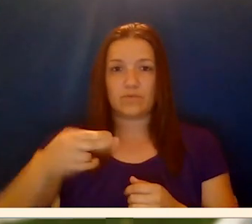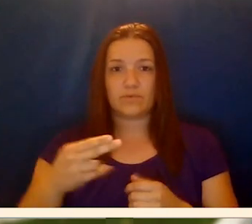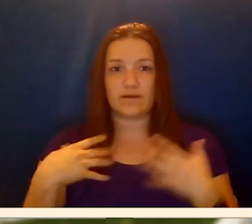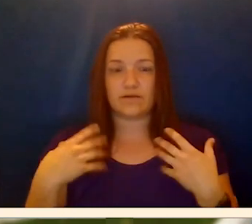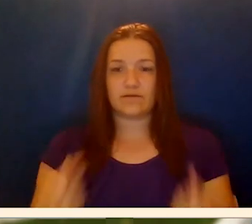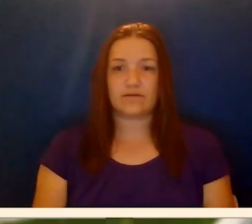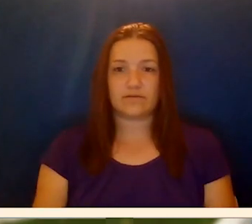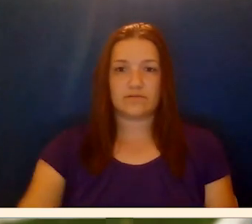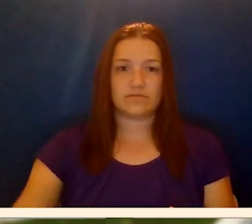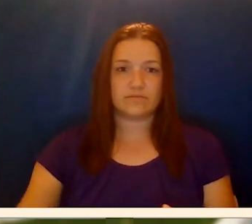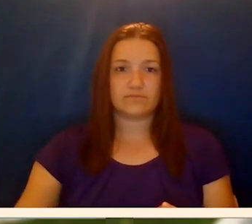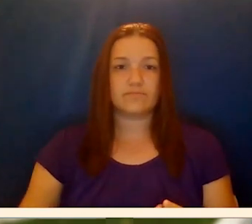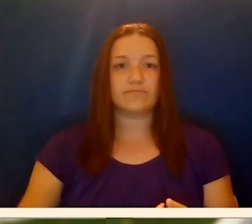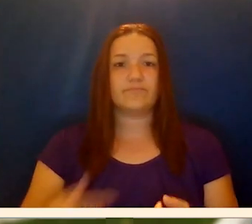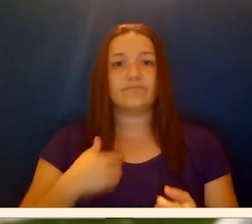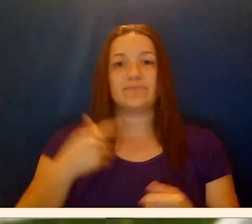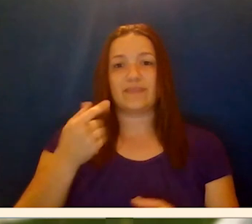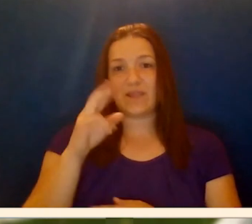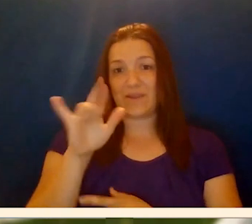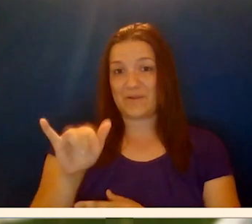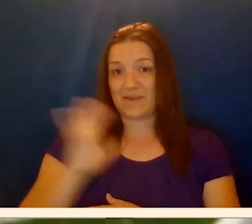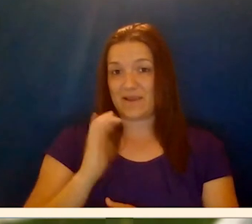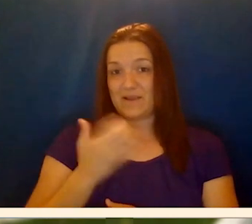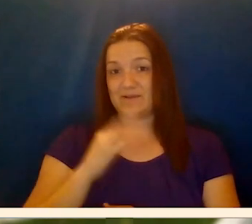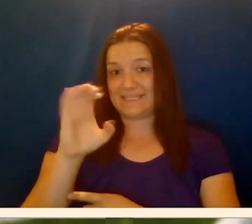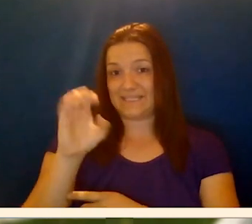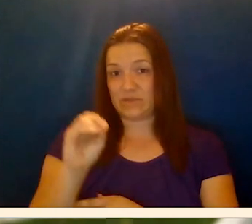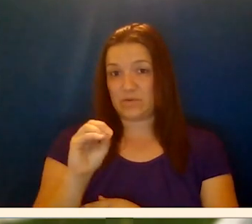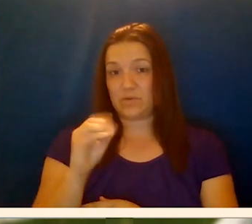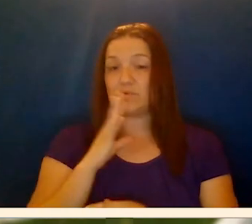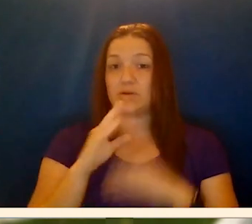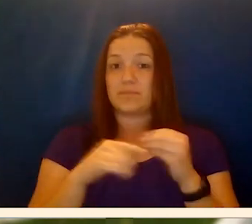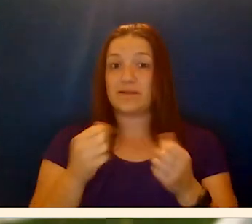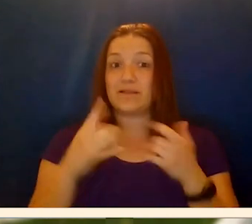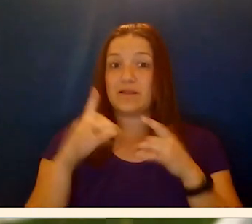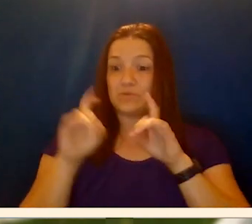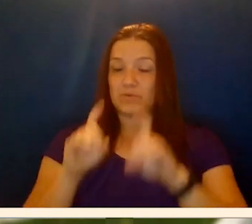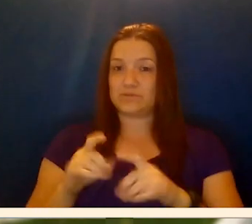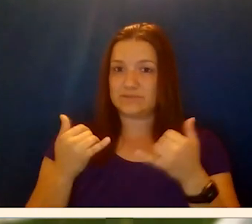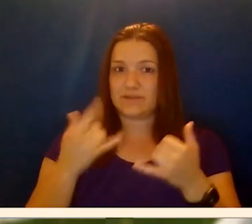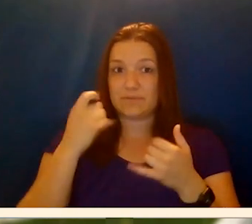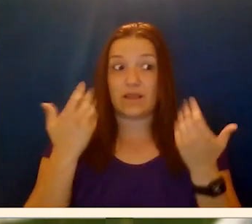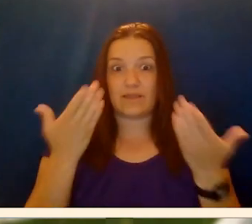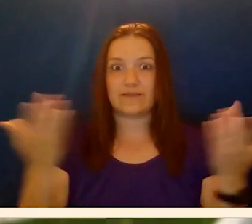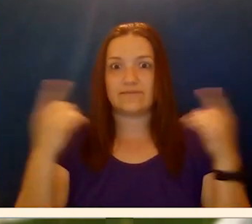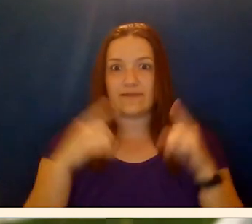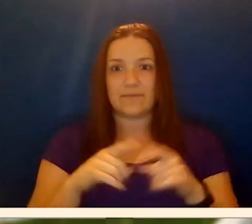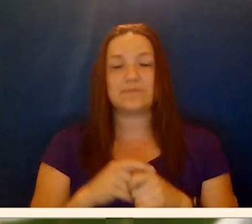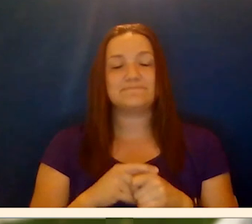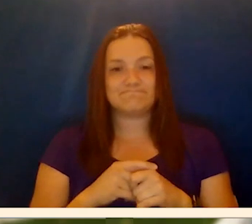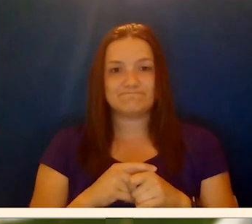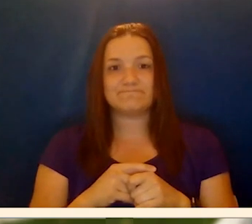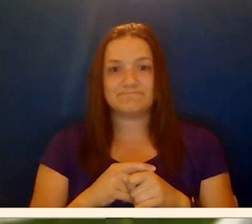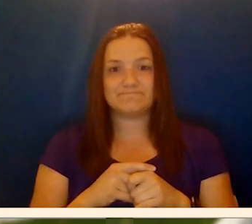by Gary Herbst, our CEO, and we're going to cover a lot of questions today, Gary, because a lot of stuff has happened. Yep. Since we